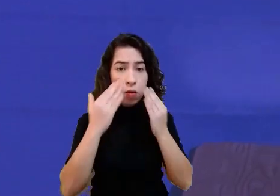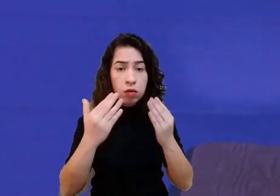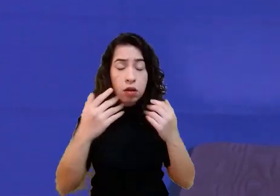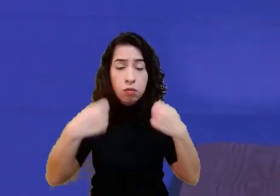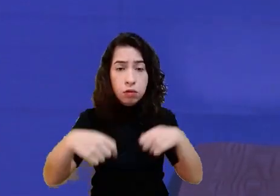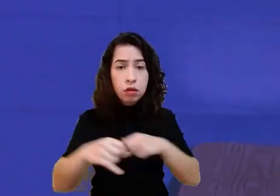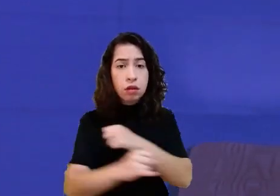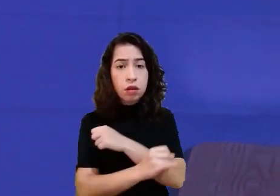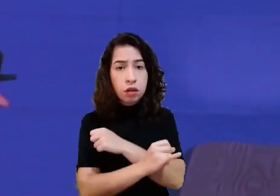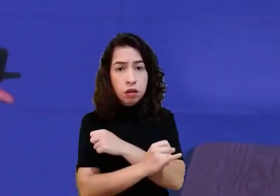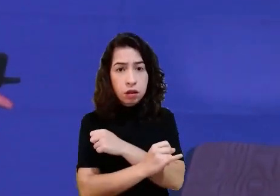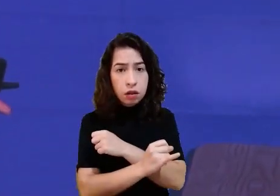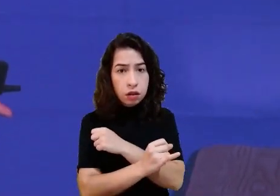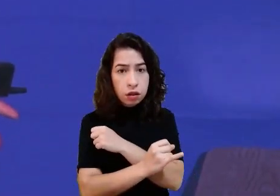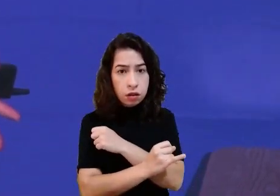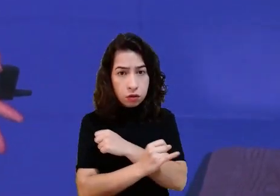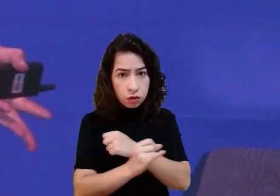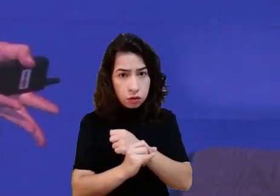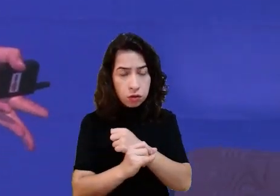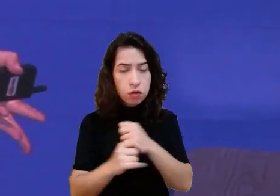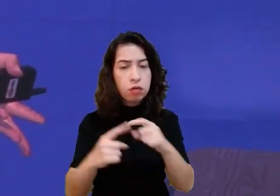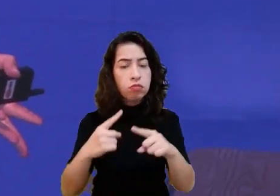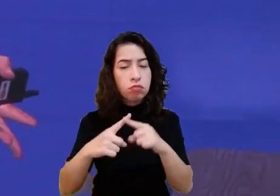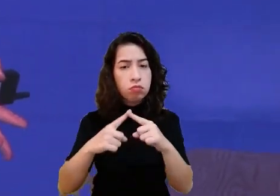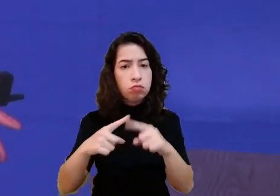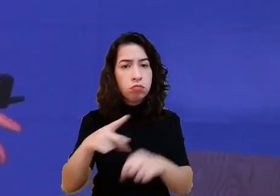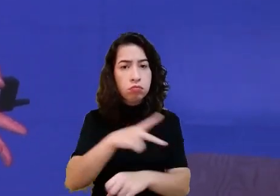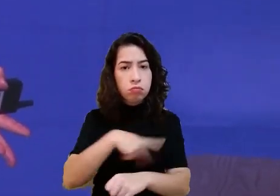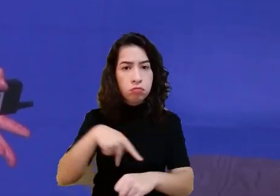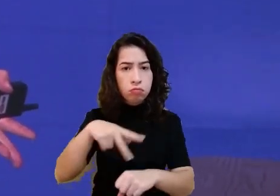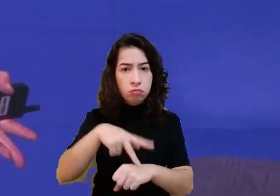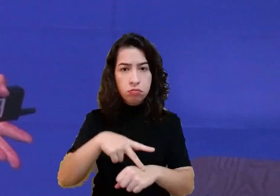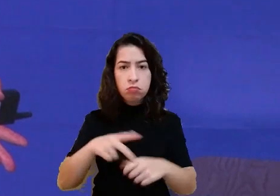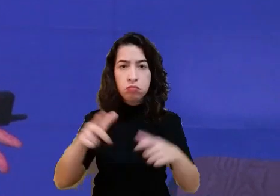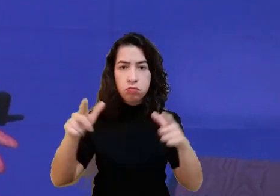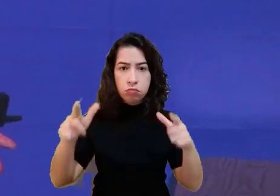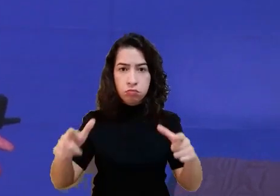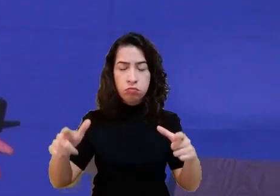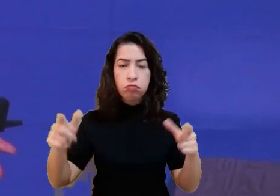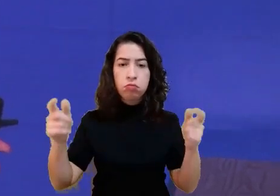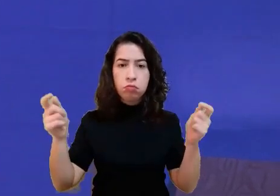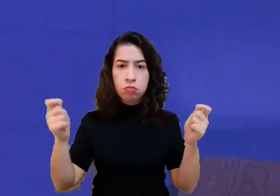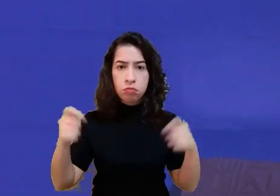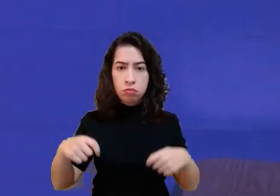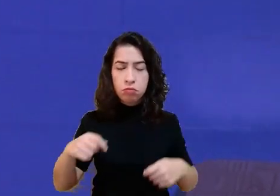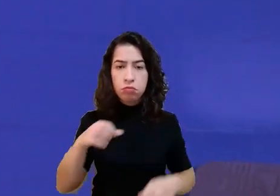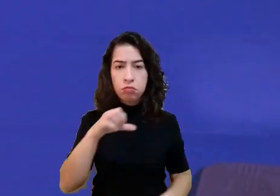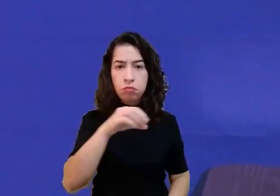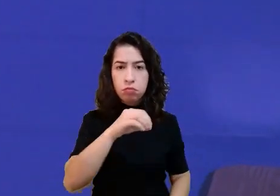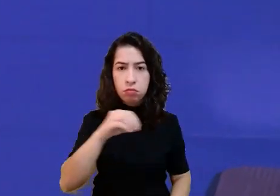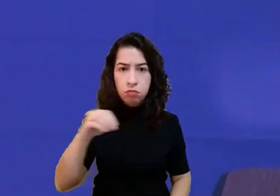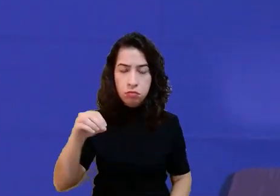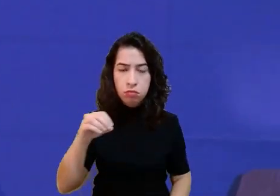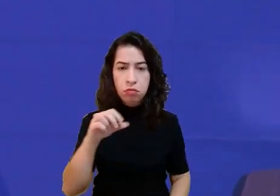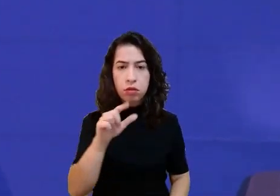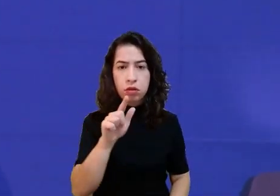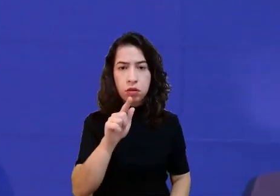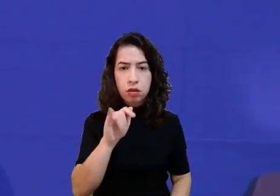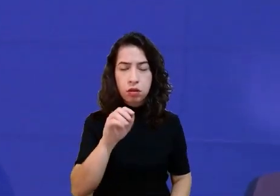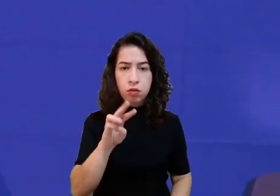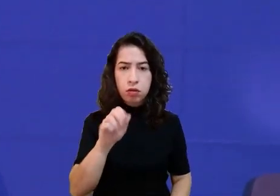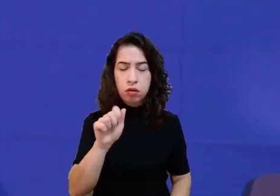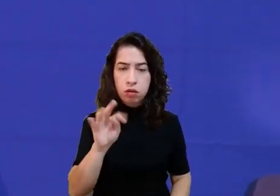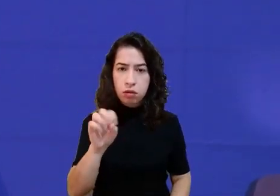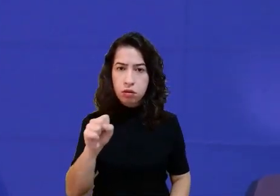infrastructure? Because at the end of the day, we have a country that has the potential of 9 gigawatts of